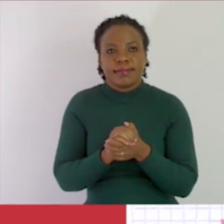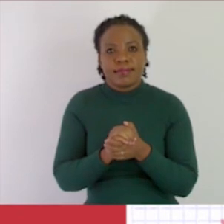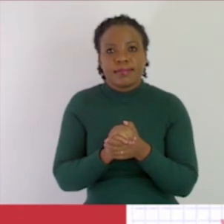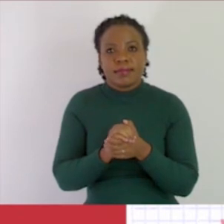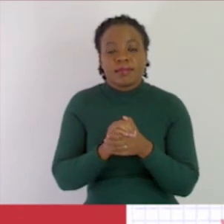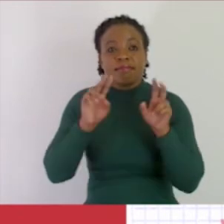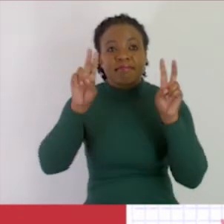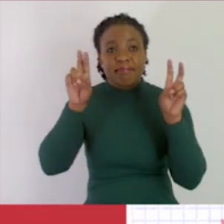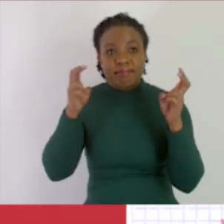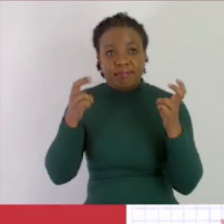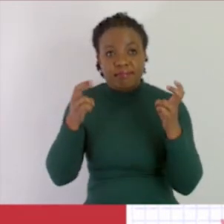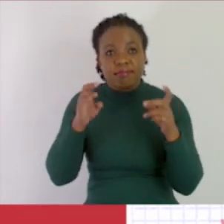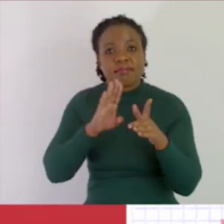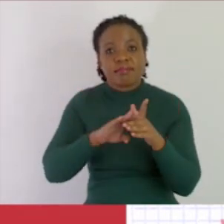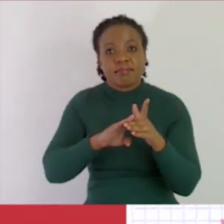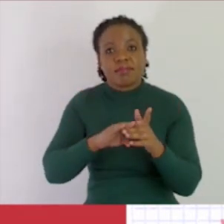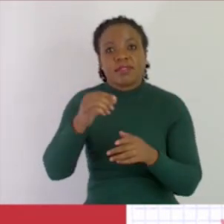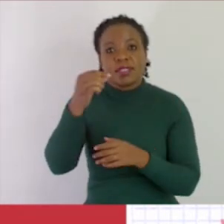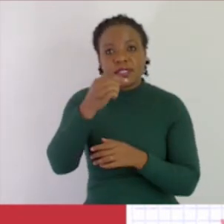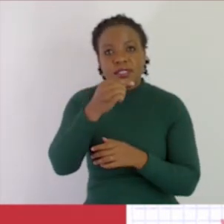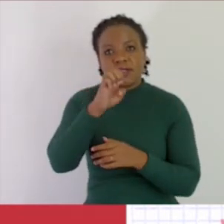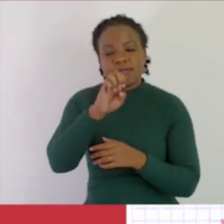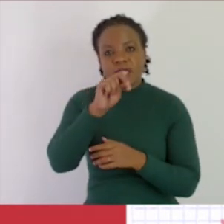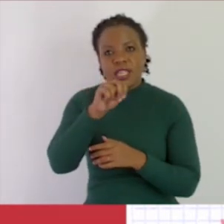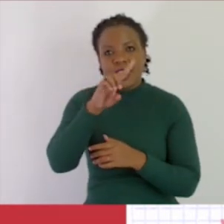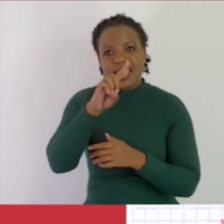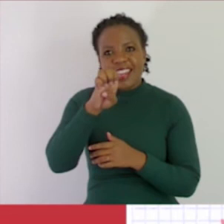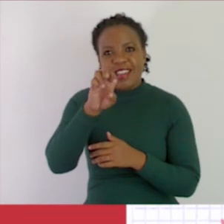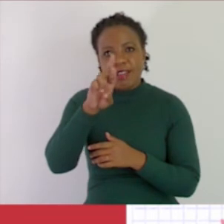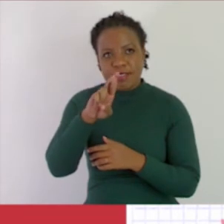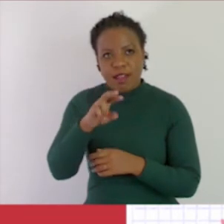Right, our today's lesson is going to be